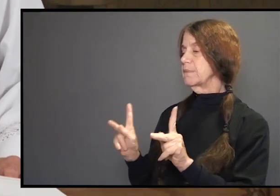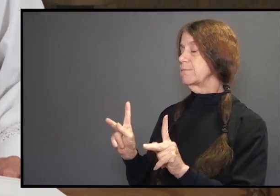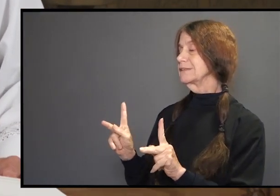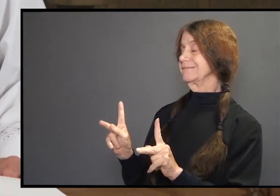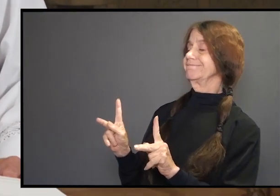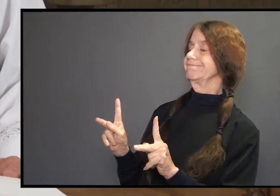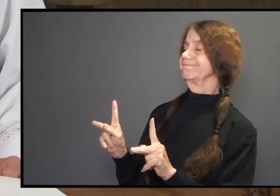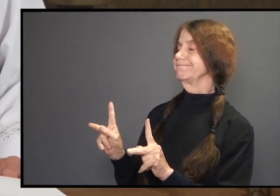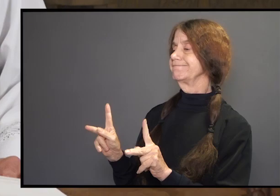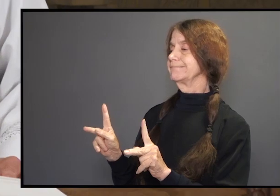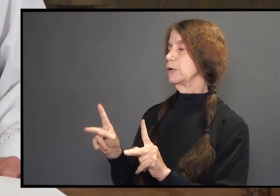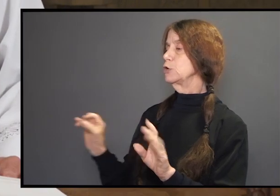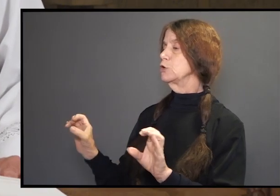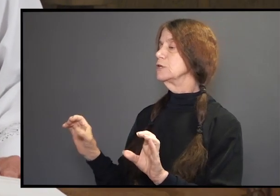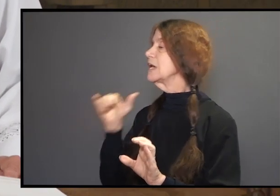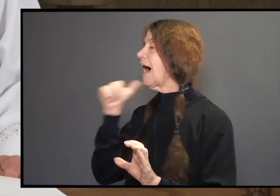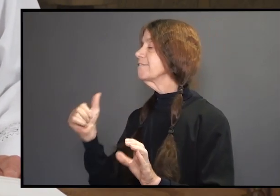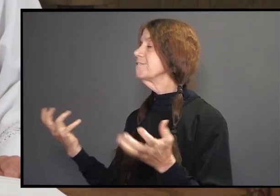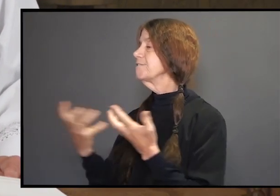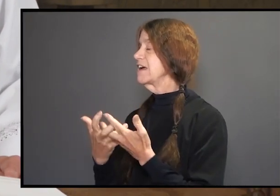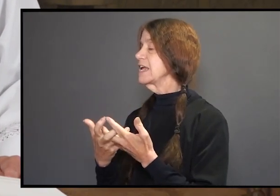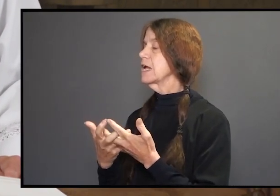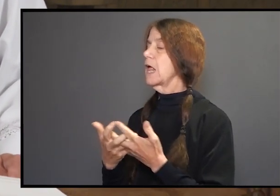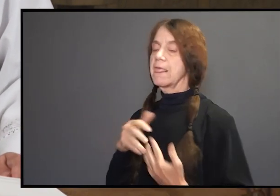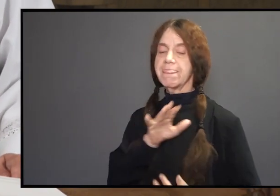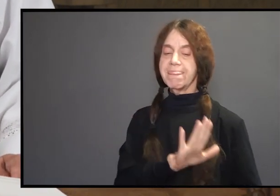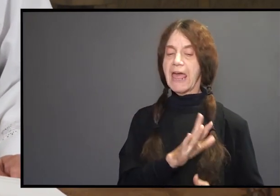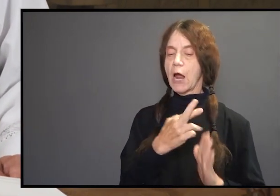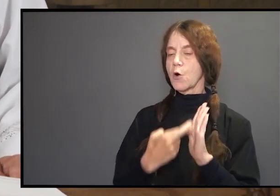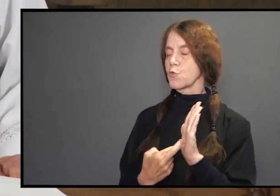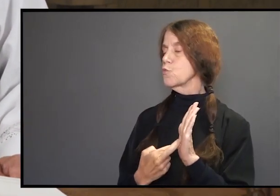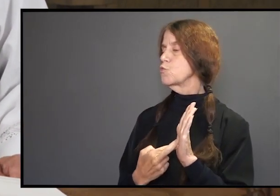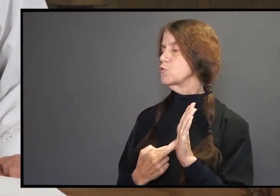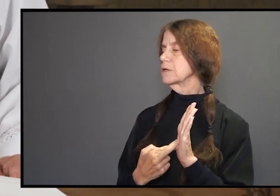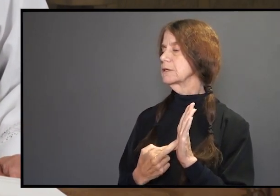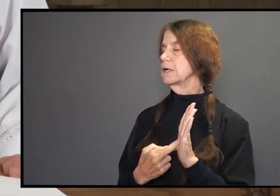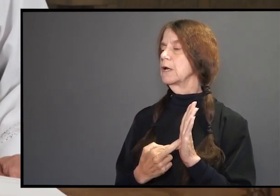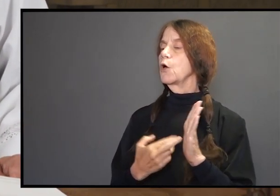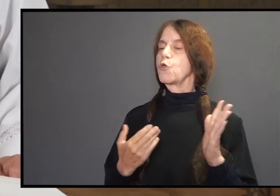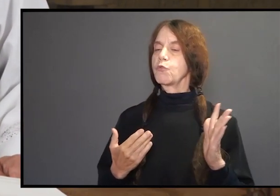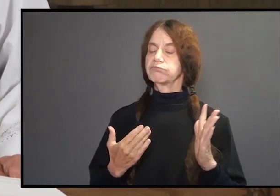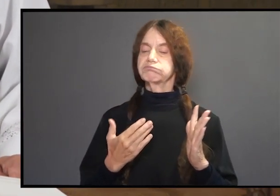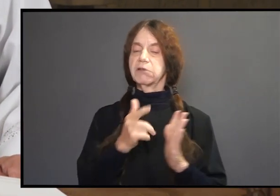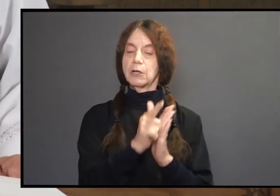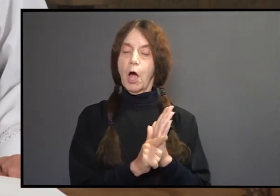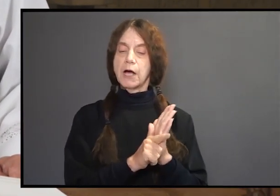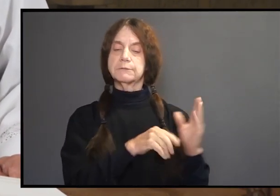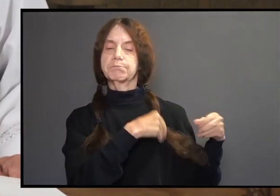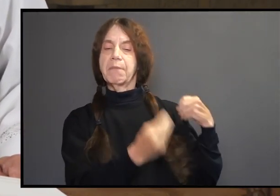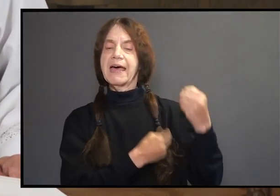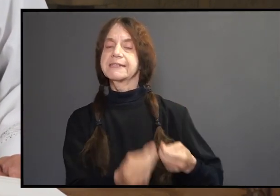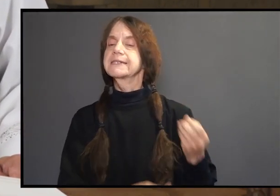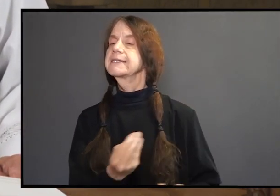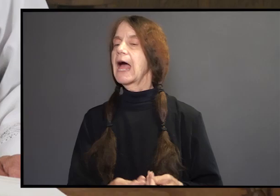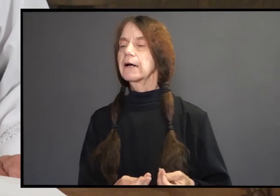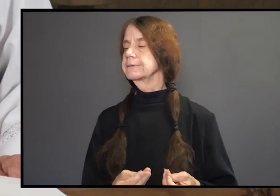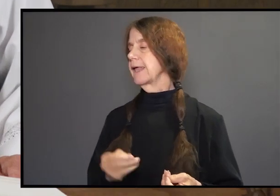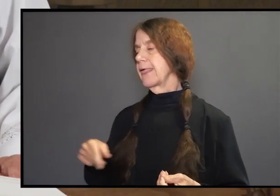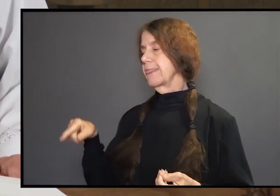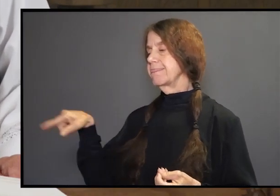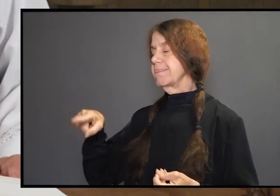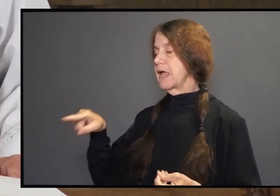not fit their numerous and demanding rules, rules handed down through the years. Jesus did not play their